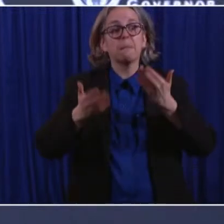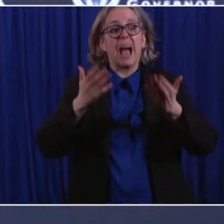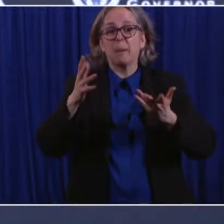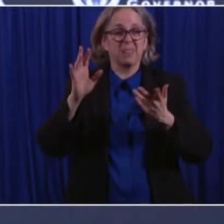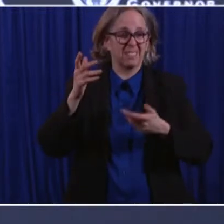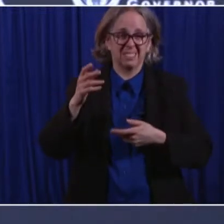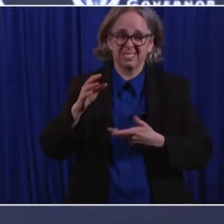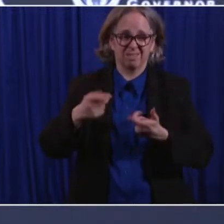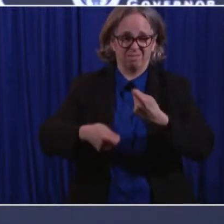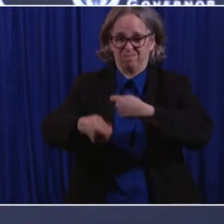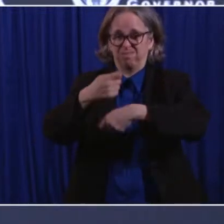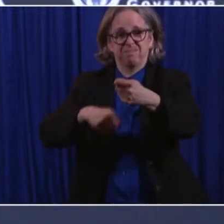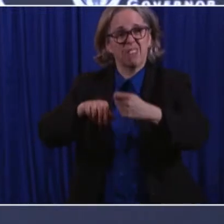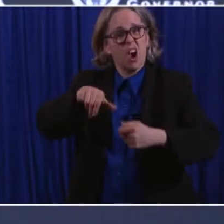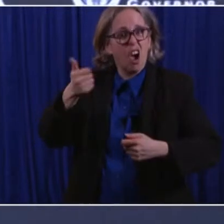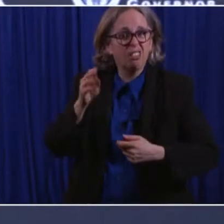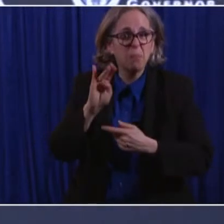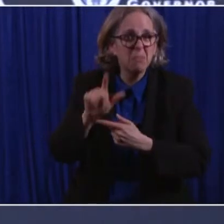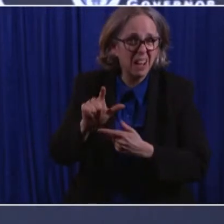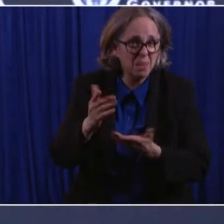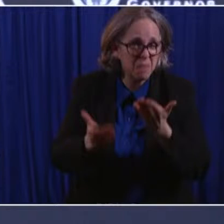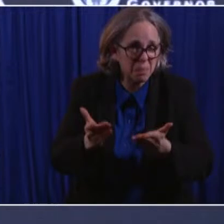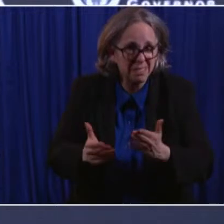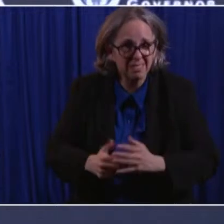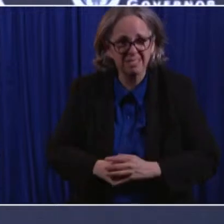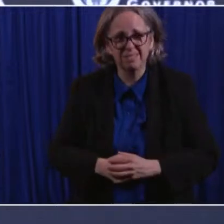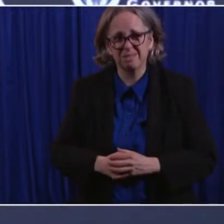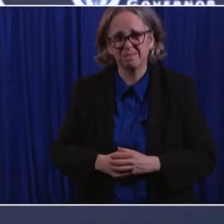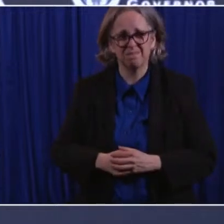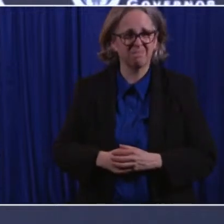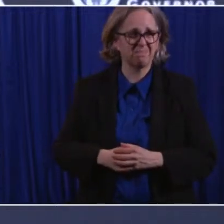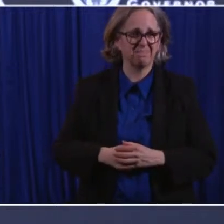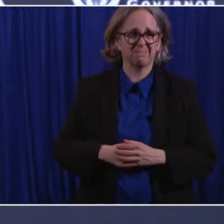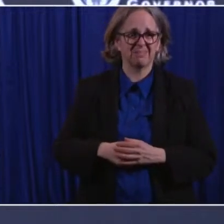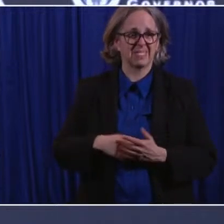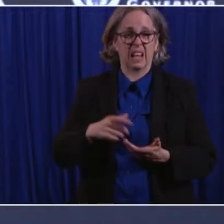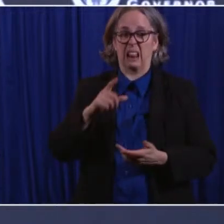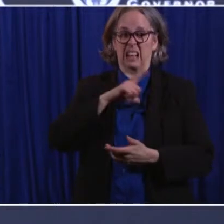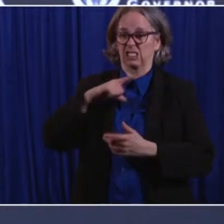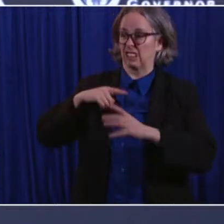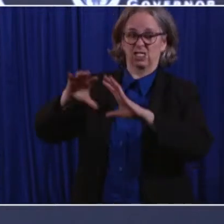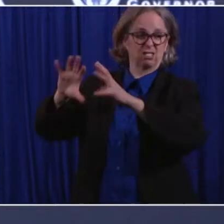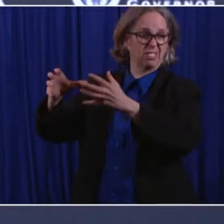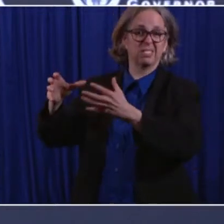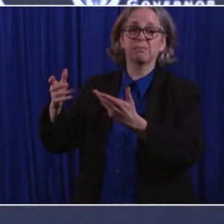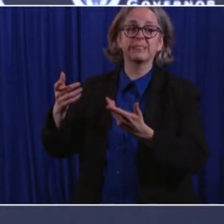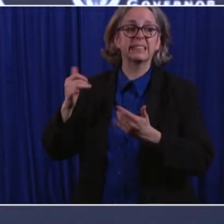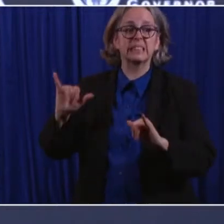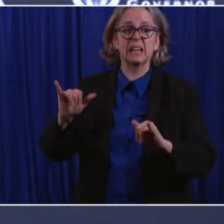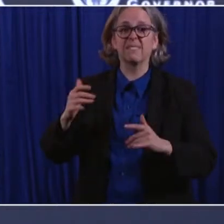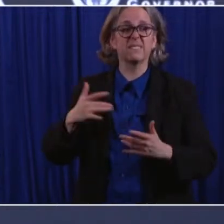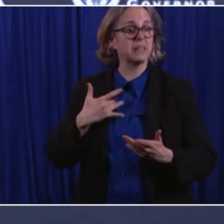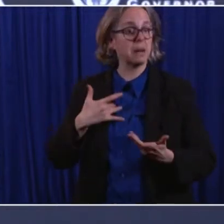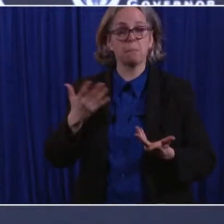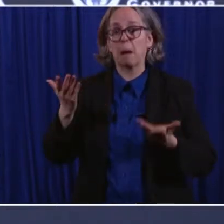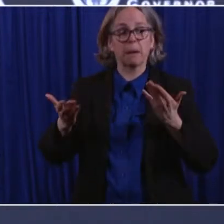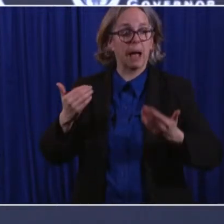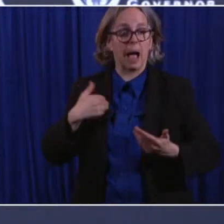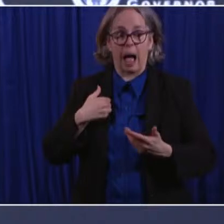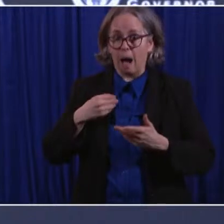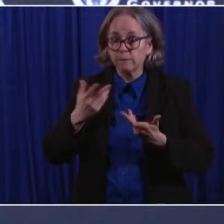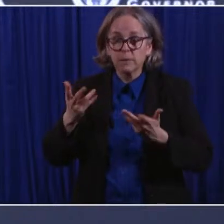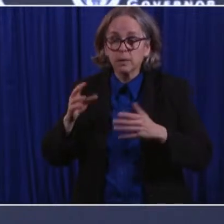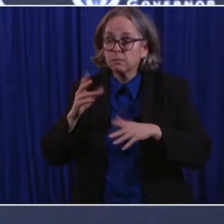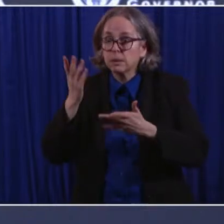where you would be able, the legislature would be able to feel that you had significant input into what goes forward, that there would